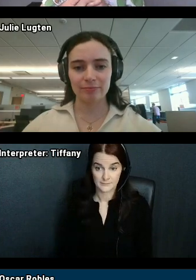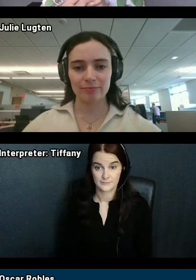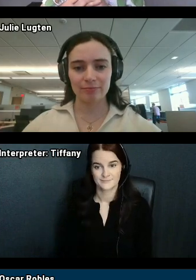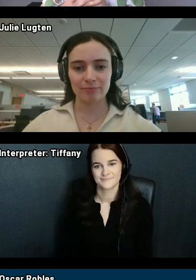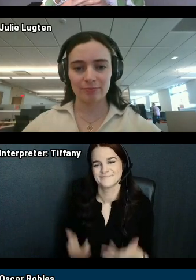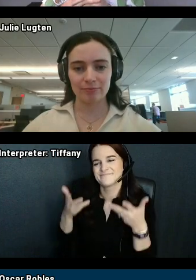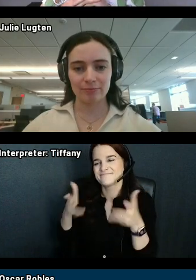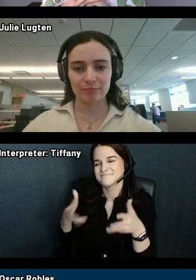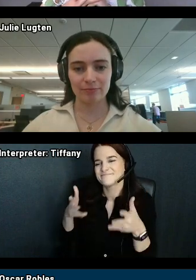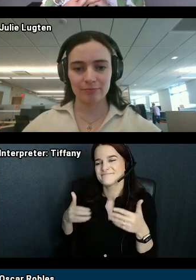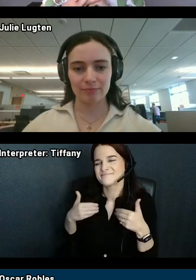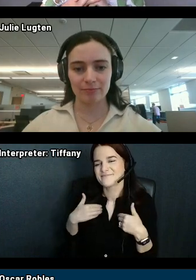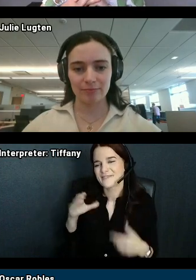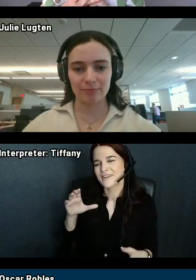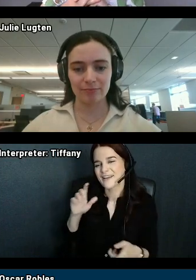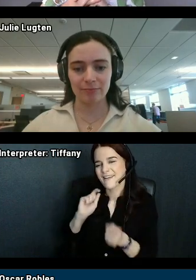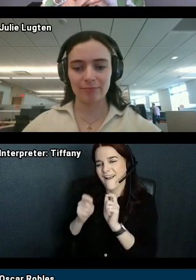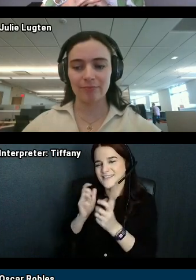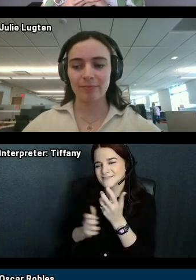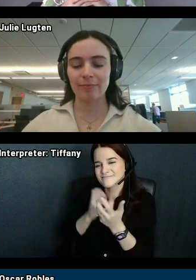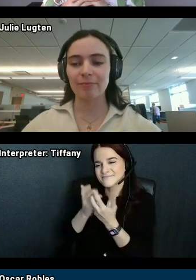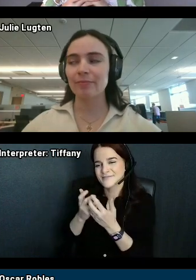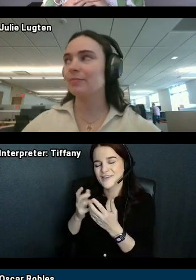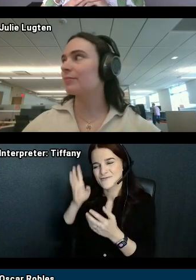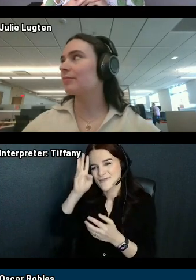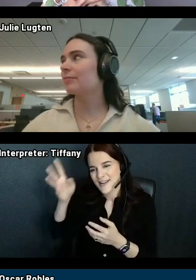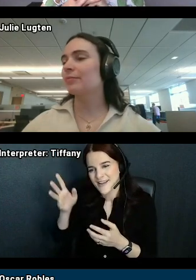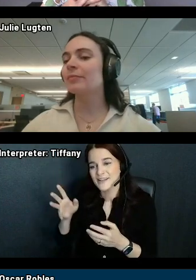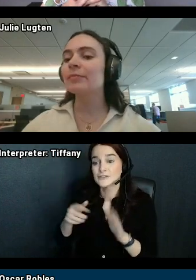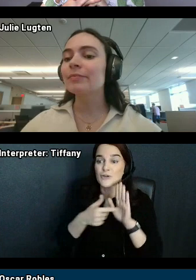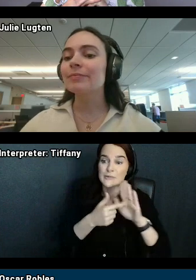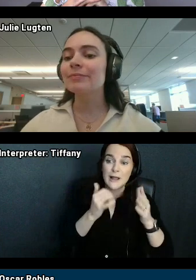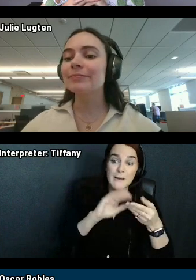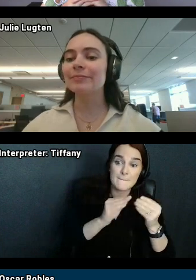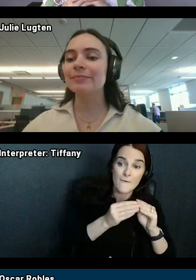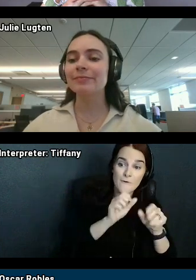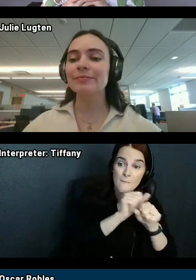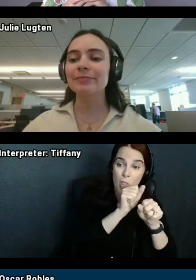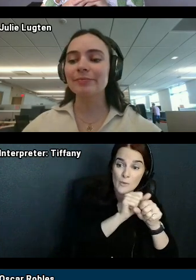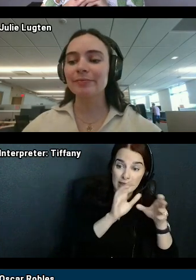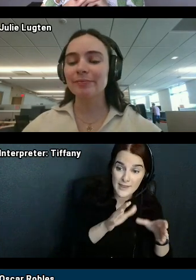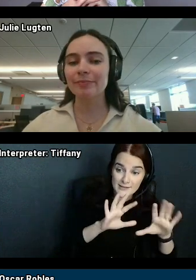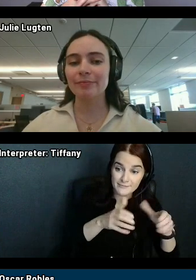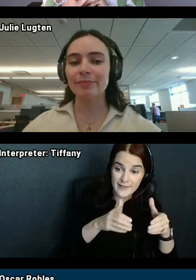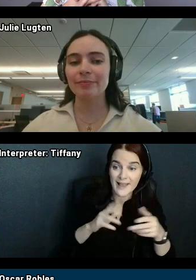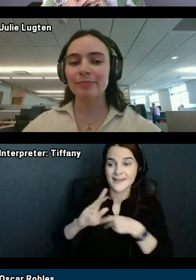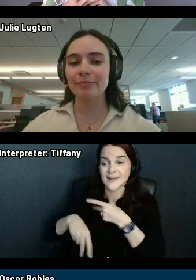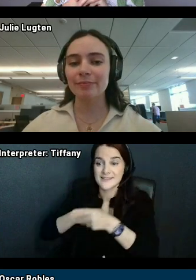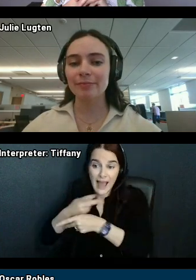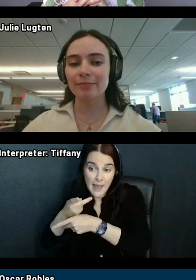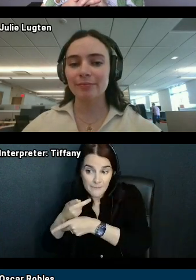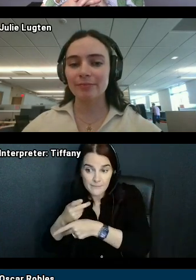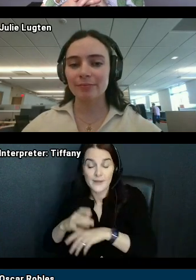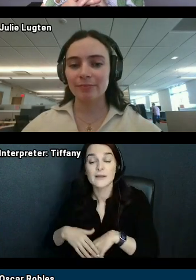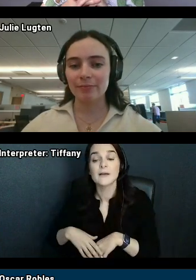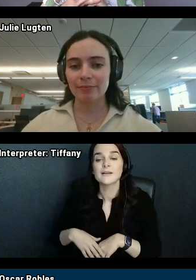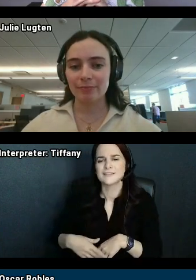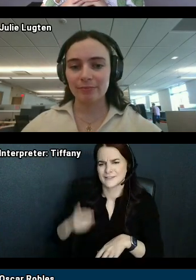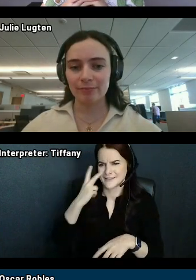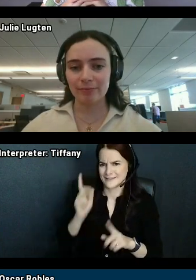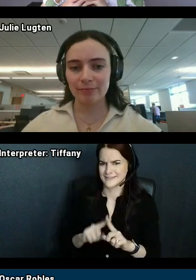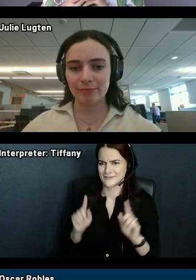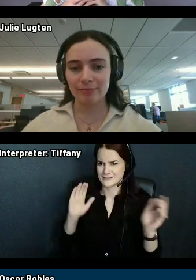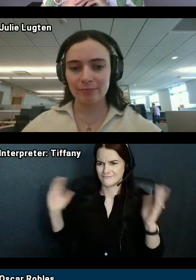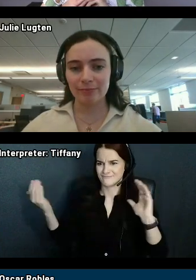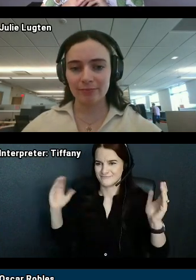Because I already have a custom one created that shows number of employees and type. And so we can see that difference up here. So here's my